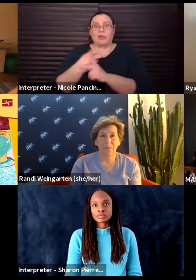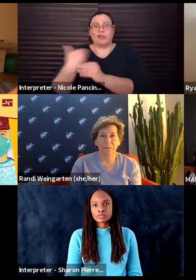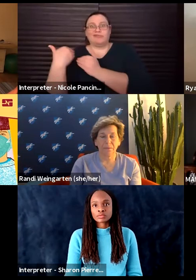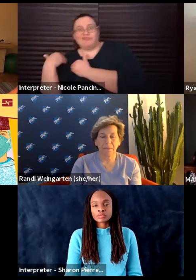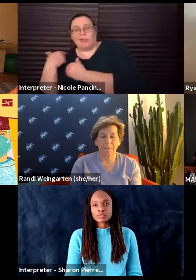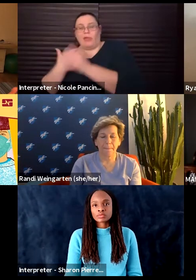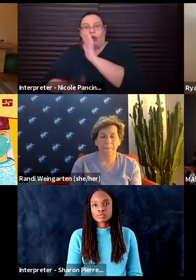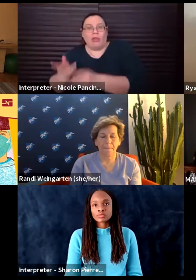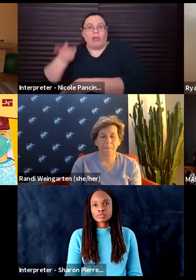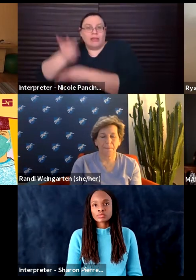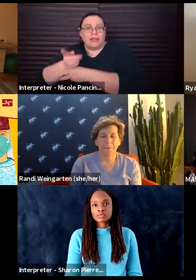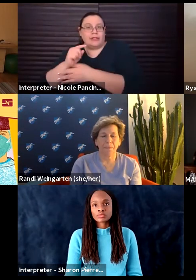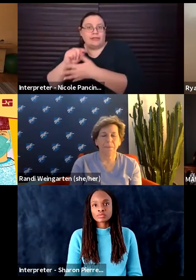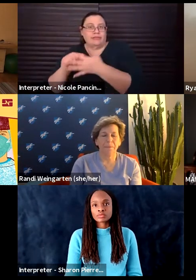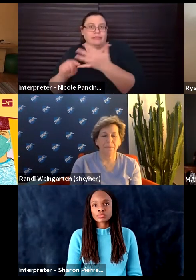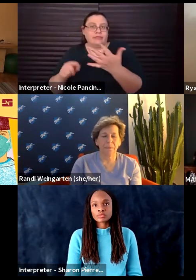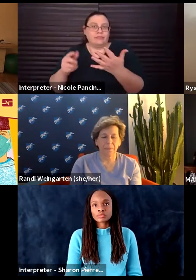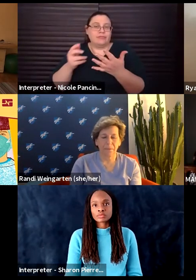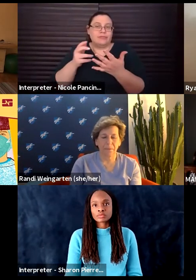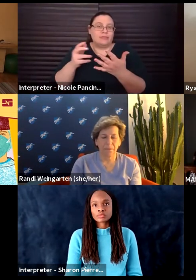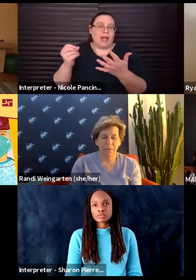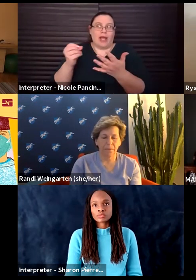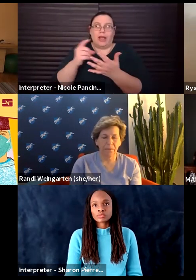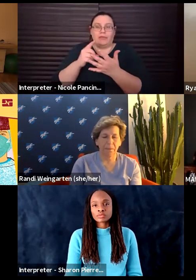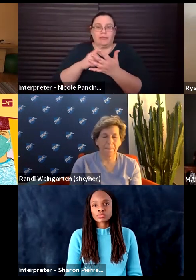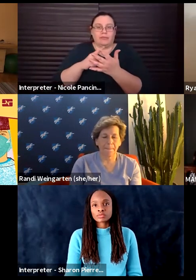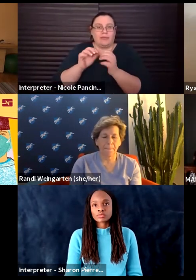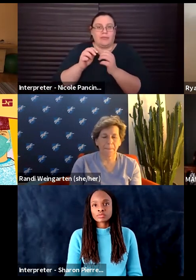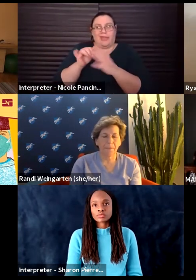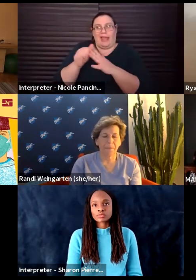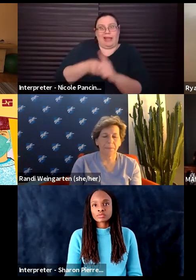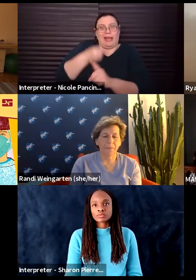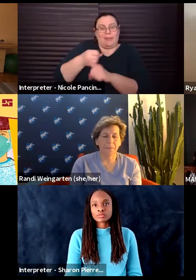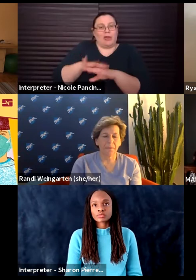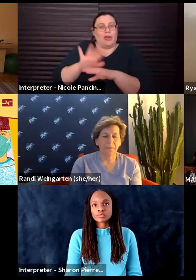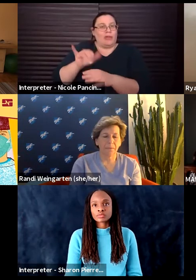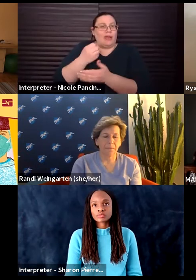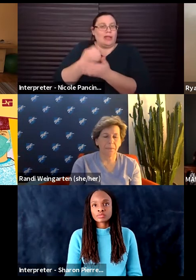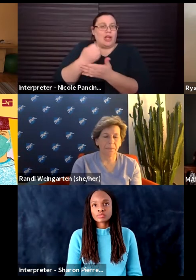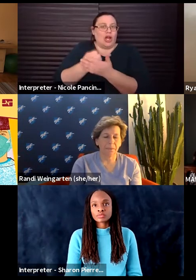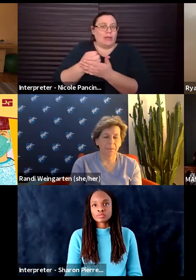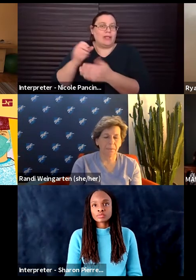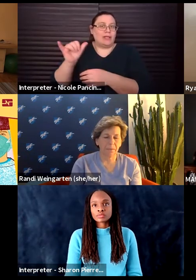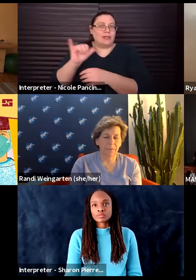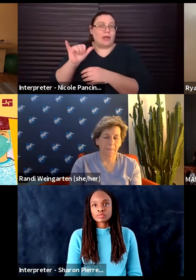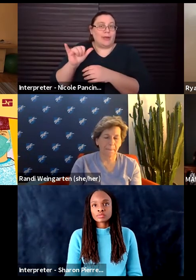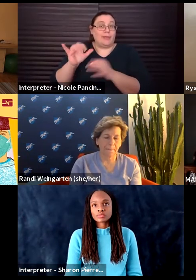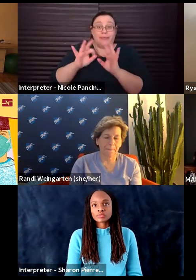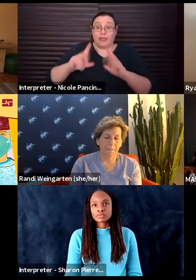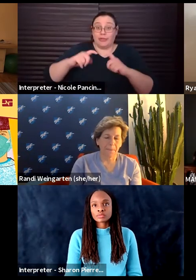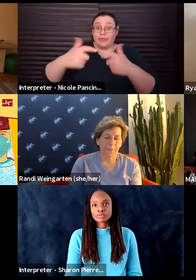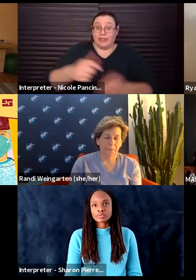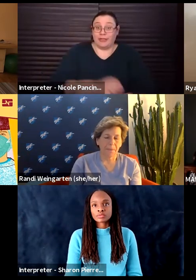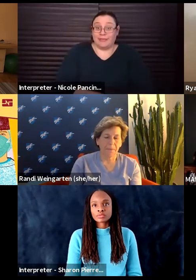care. And you know what that's had, the impact that that's had on the economy. And so many